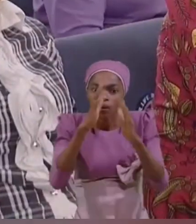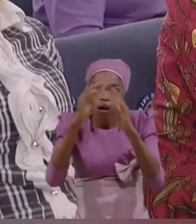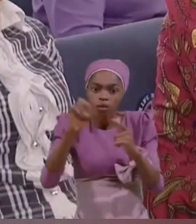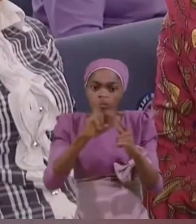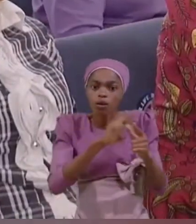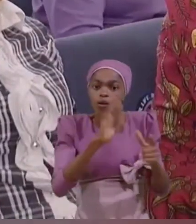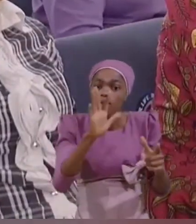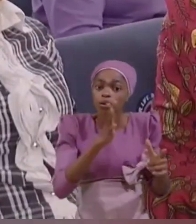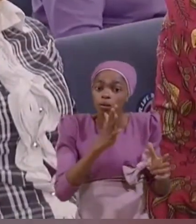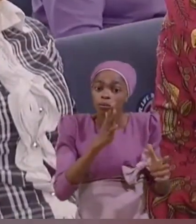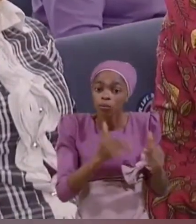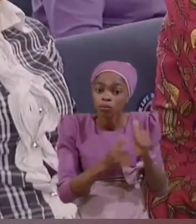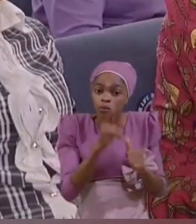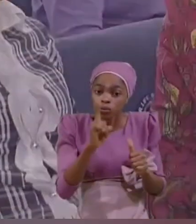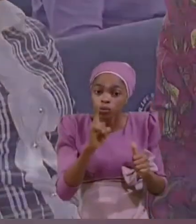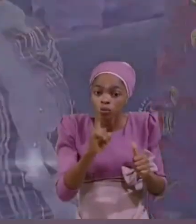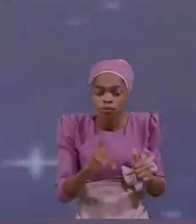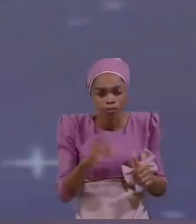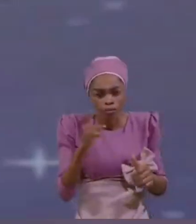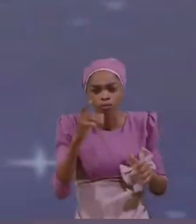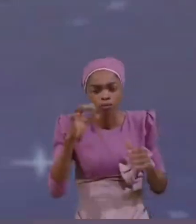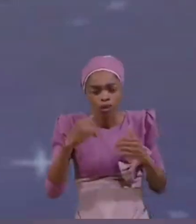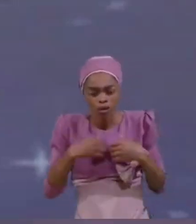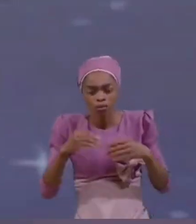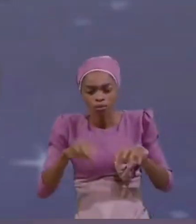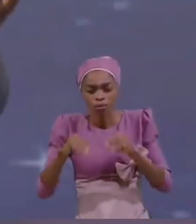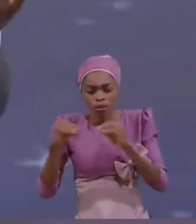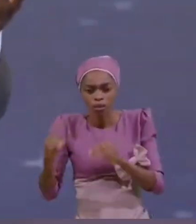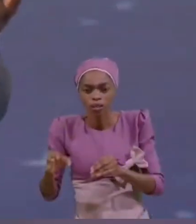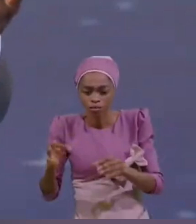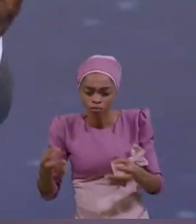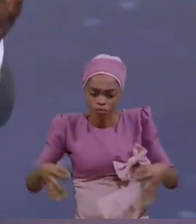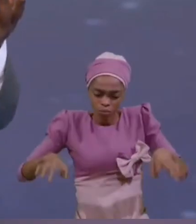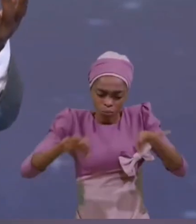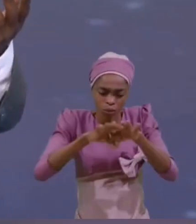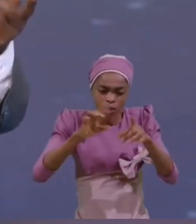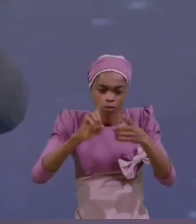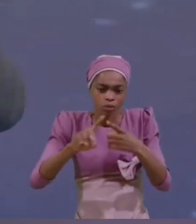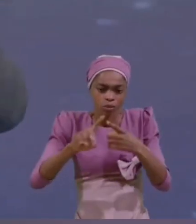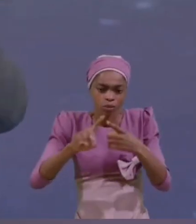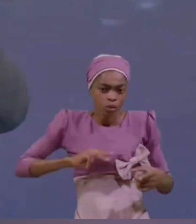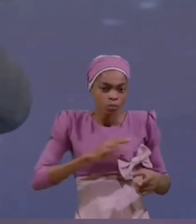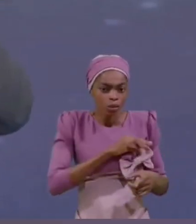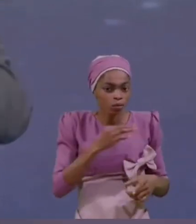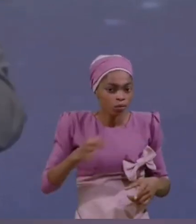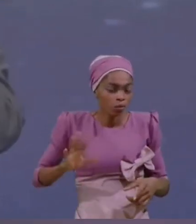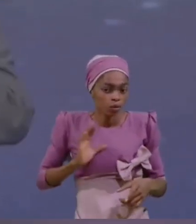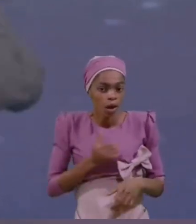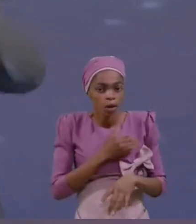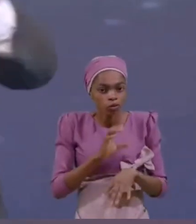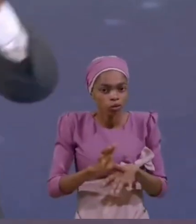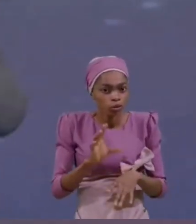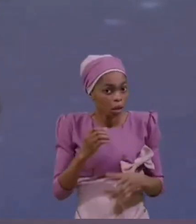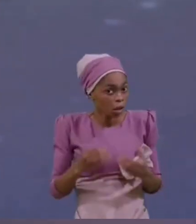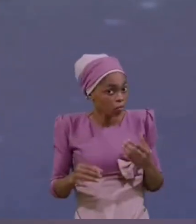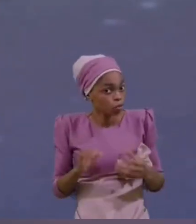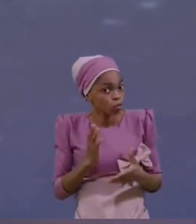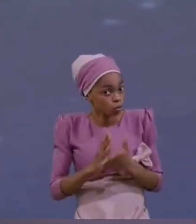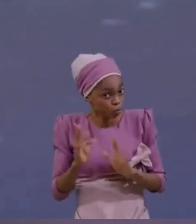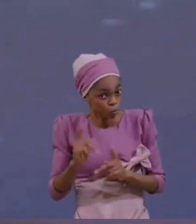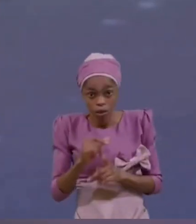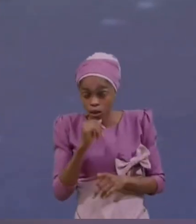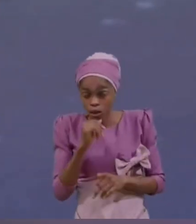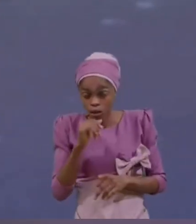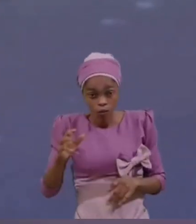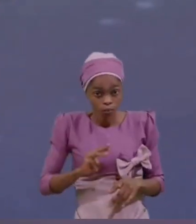priority to members of our church, even those who are not members, and we know them, and we can contact